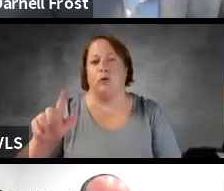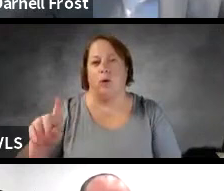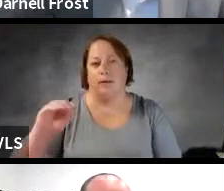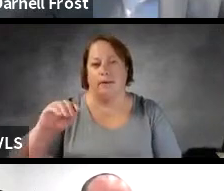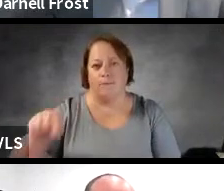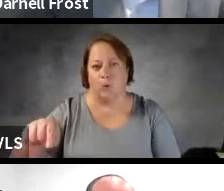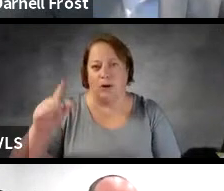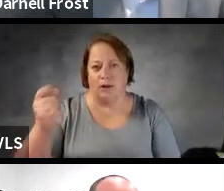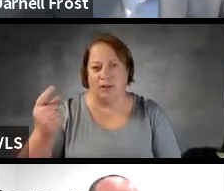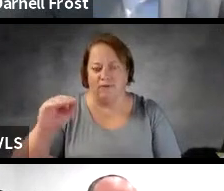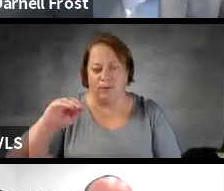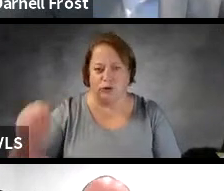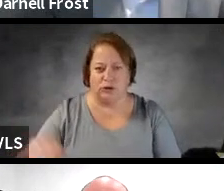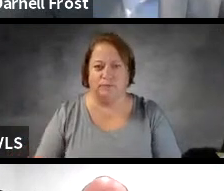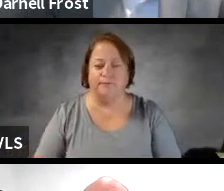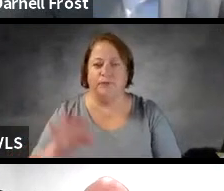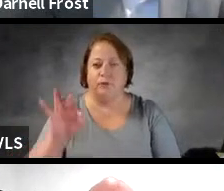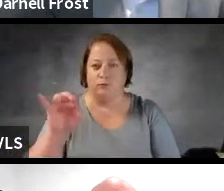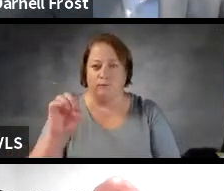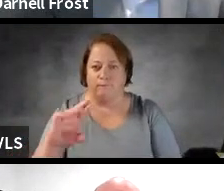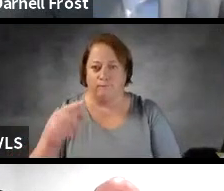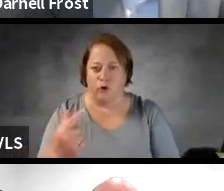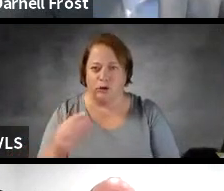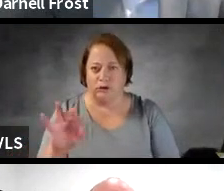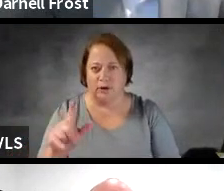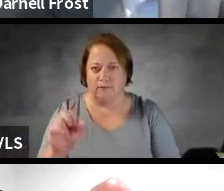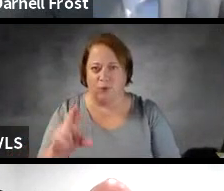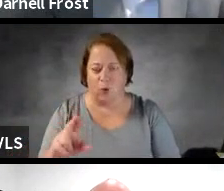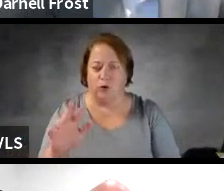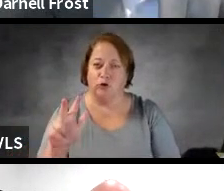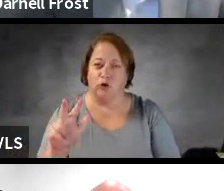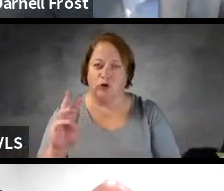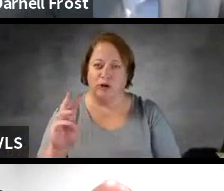31.11%. Ferguson Florissant,